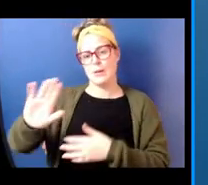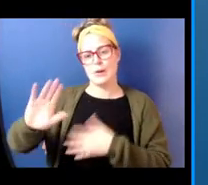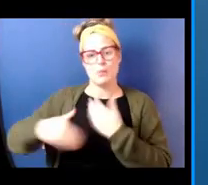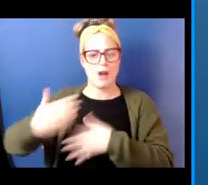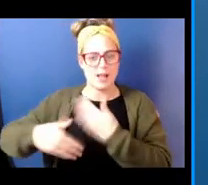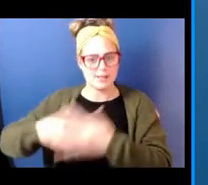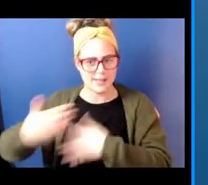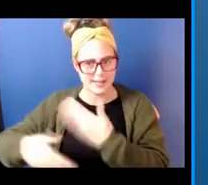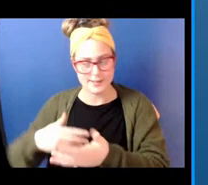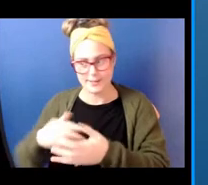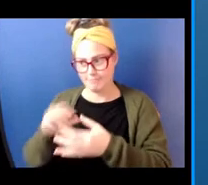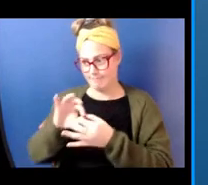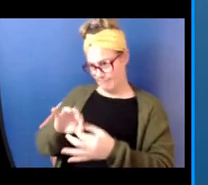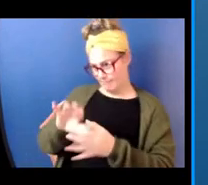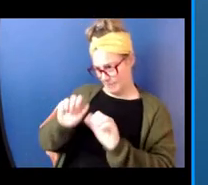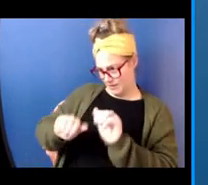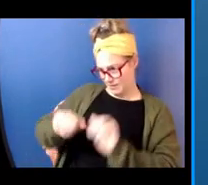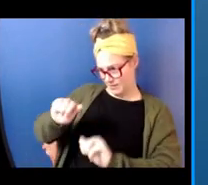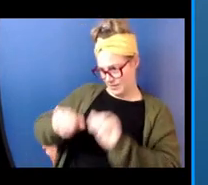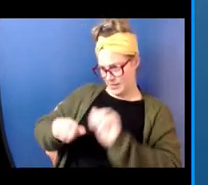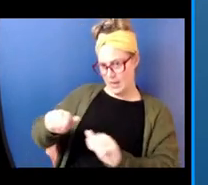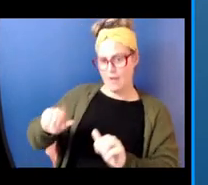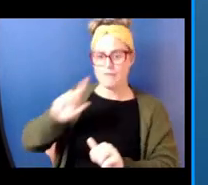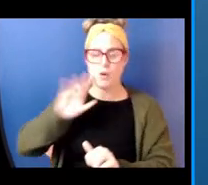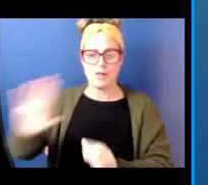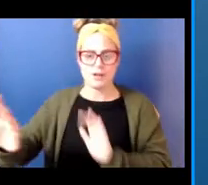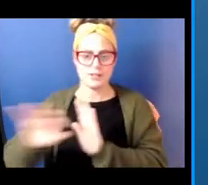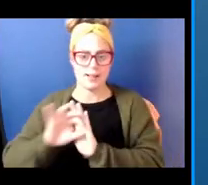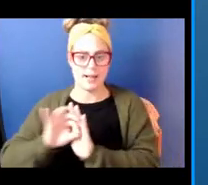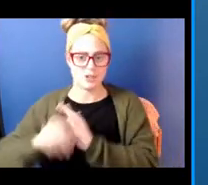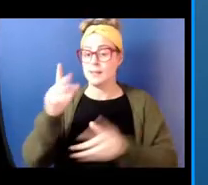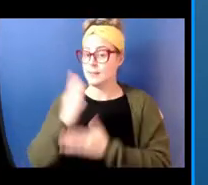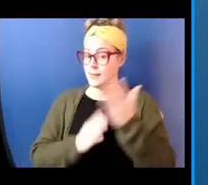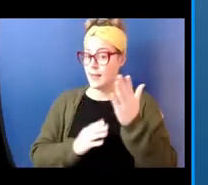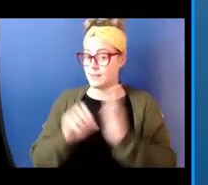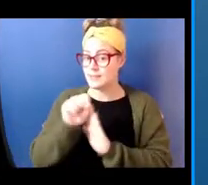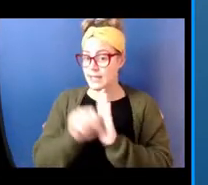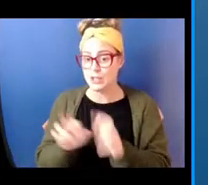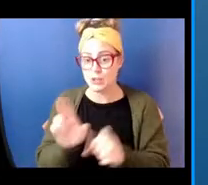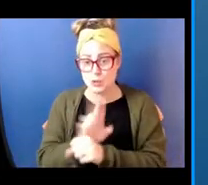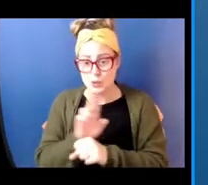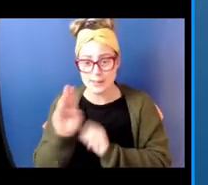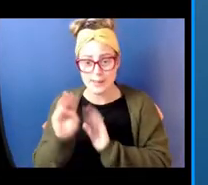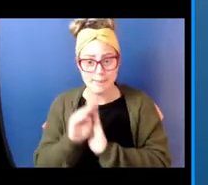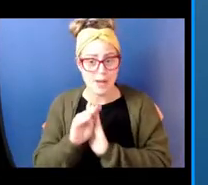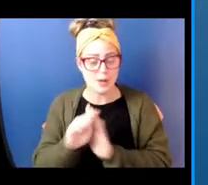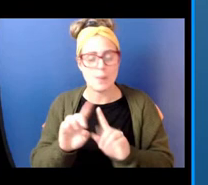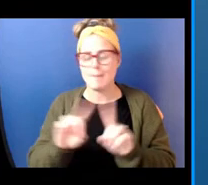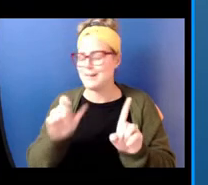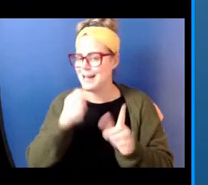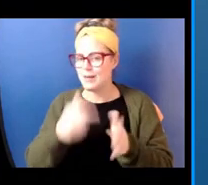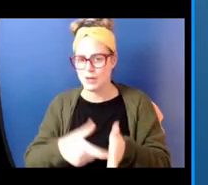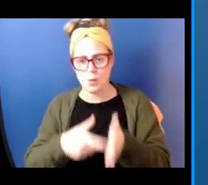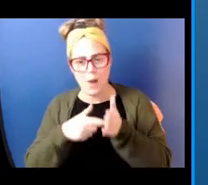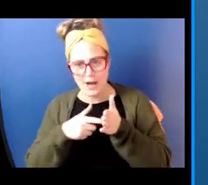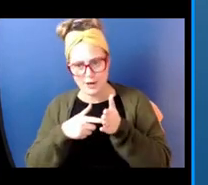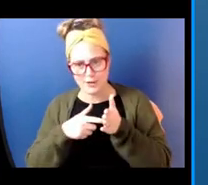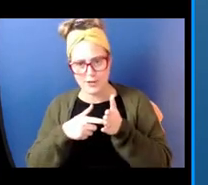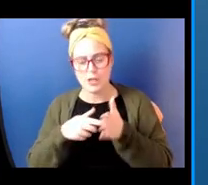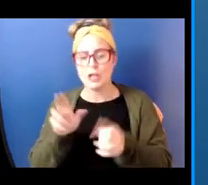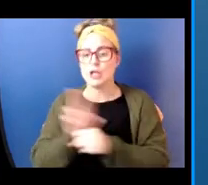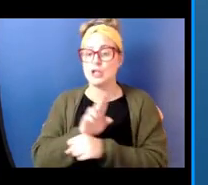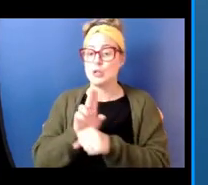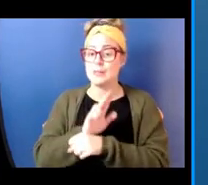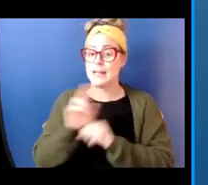part of our assessment of their delegates of selection process this map but it is not required using the model